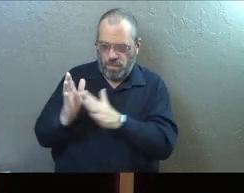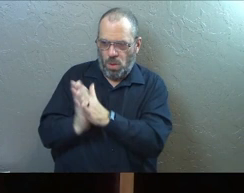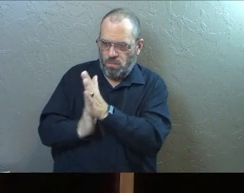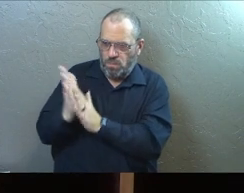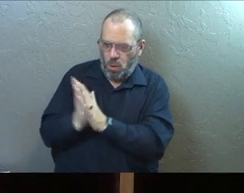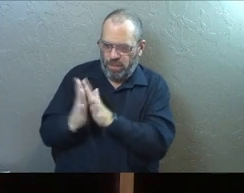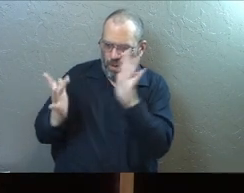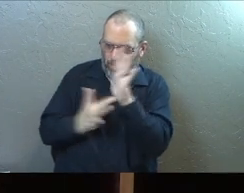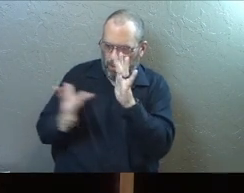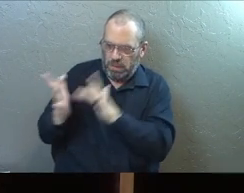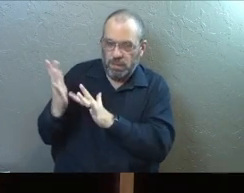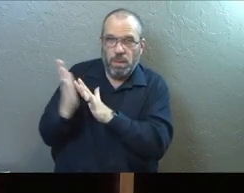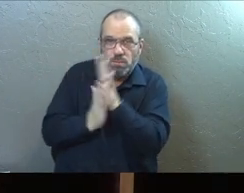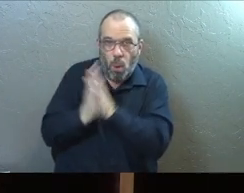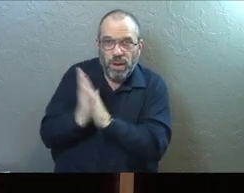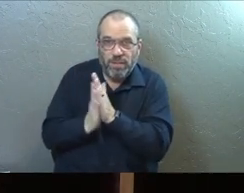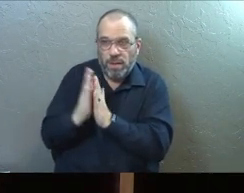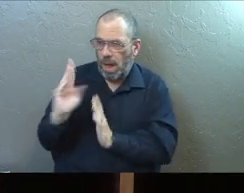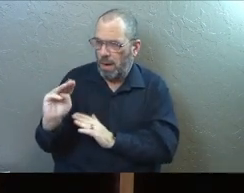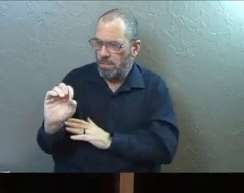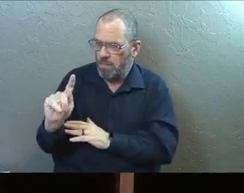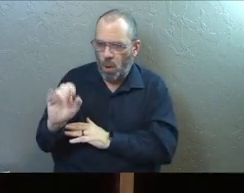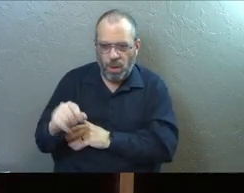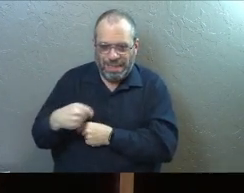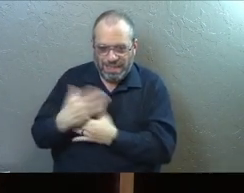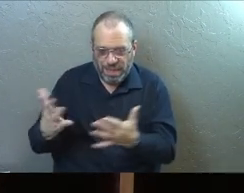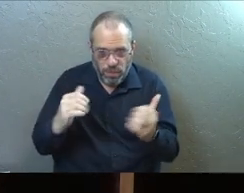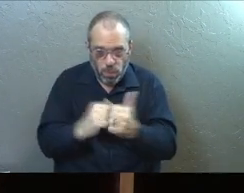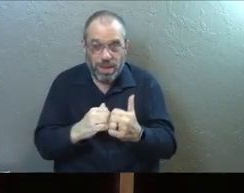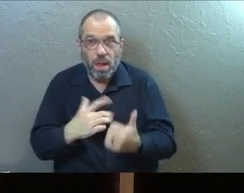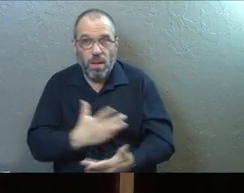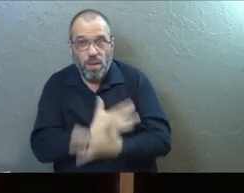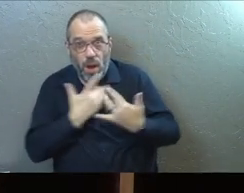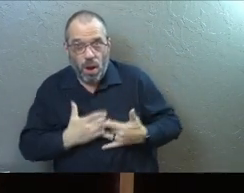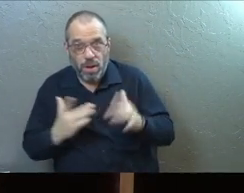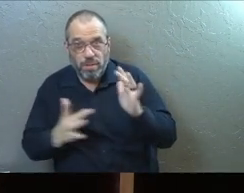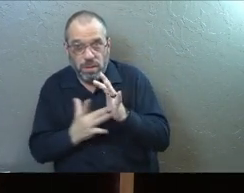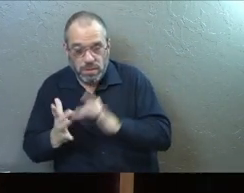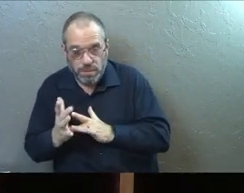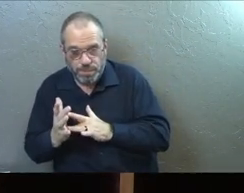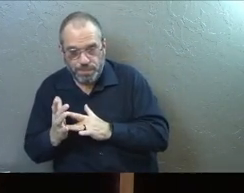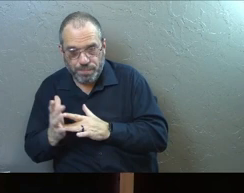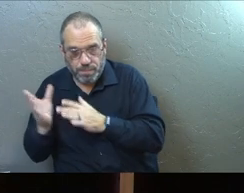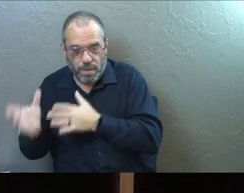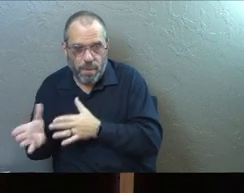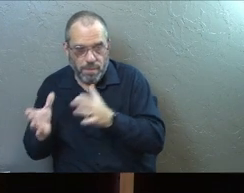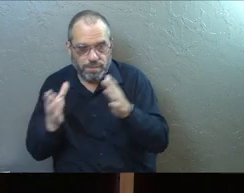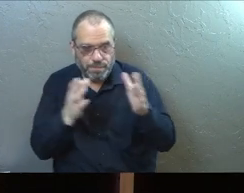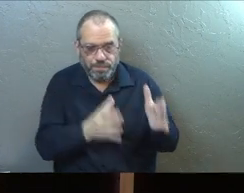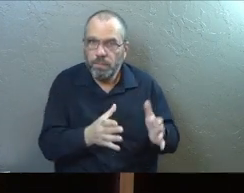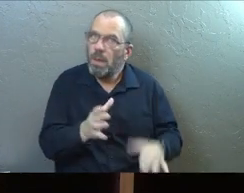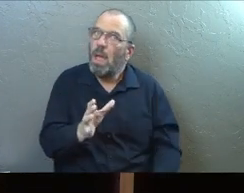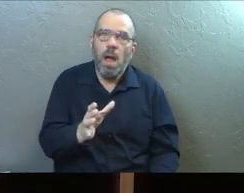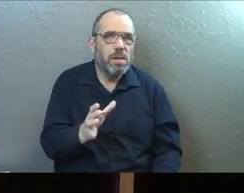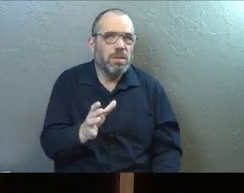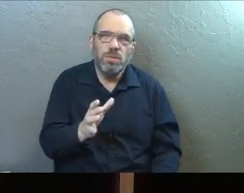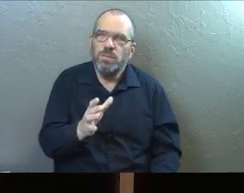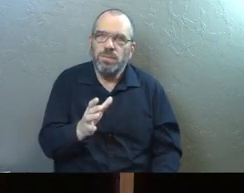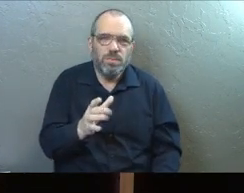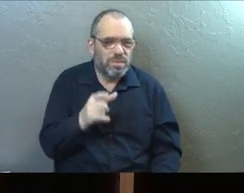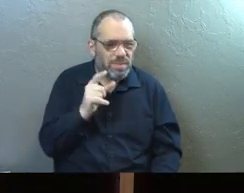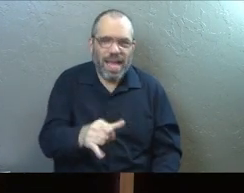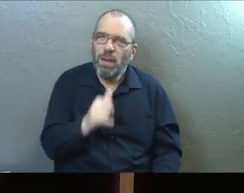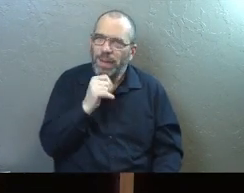motive of Jesus, delivered with the heart of Jesus, man, we weren't walking in